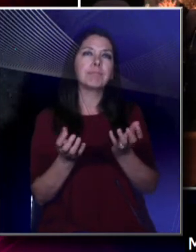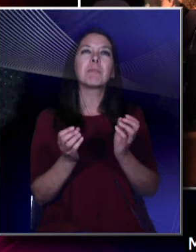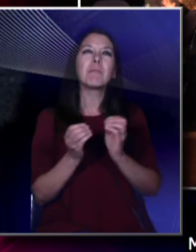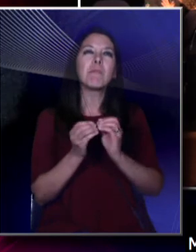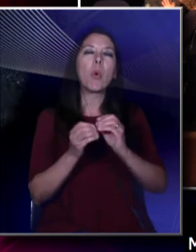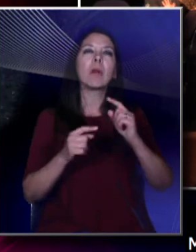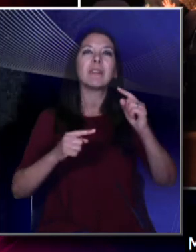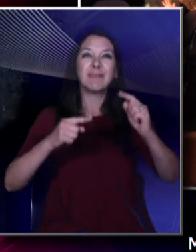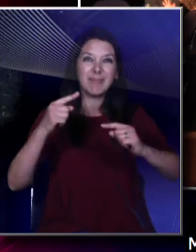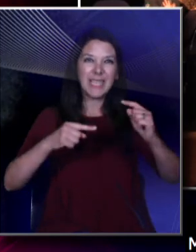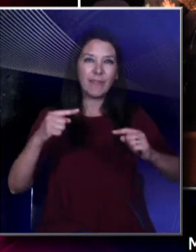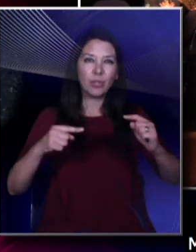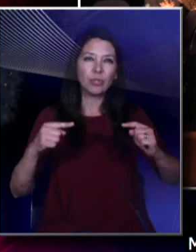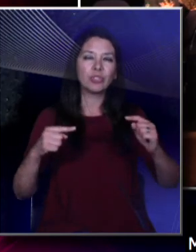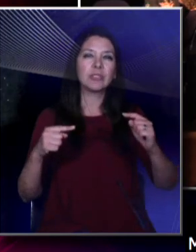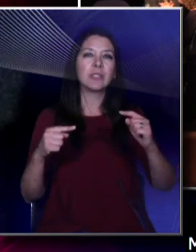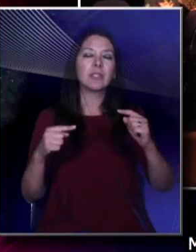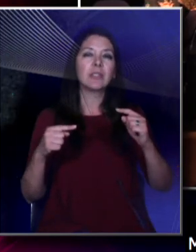diverse